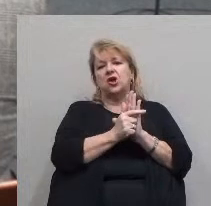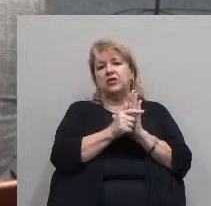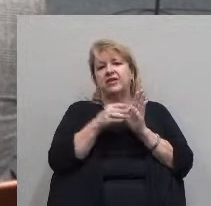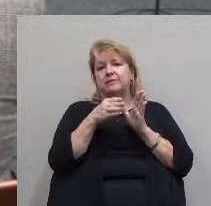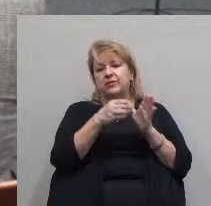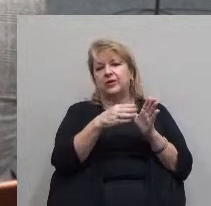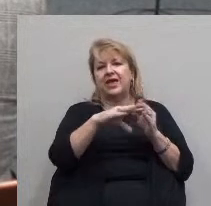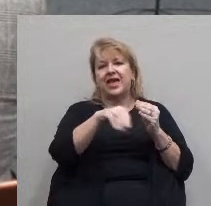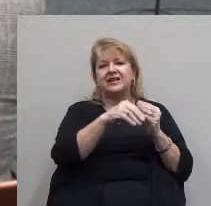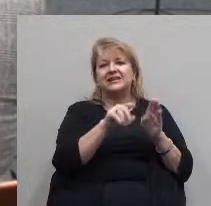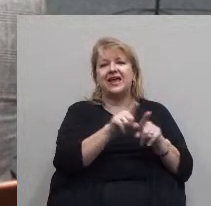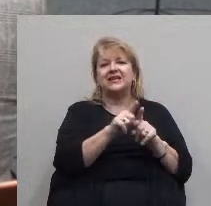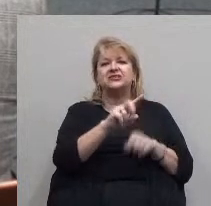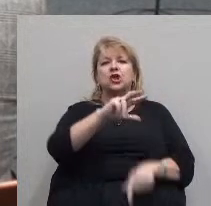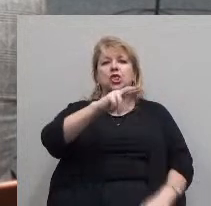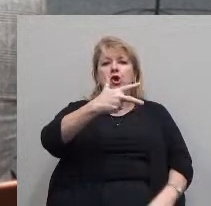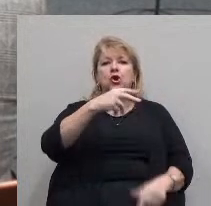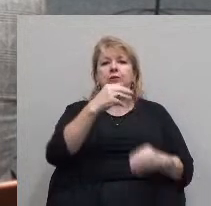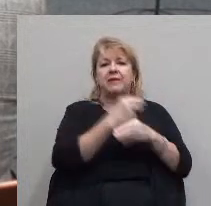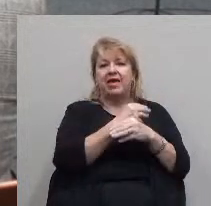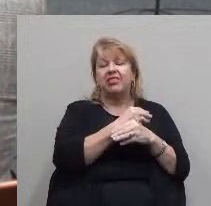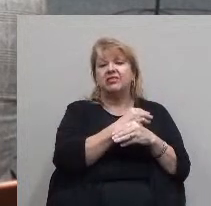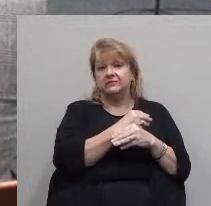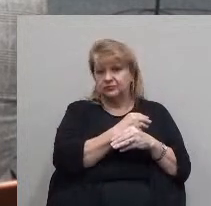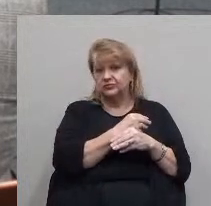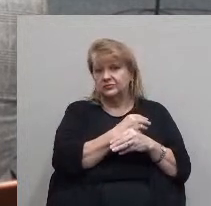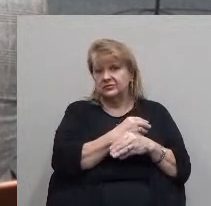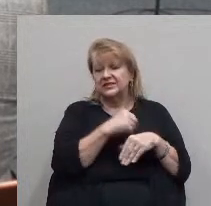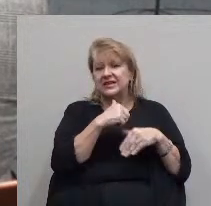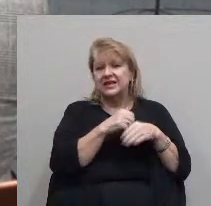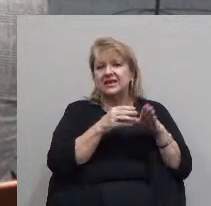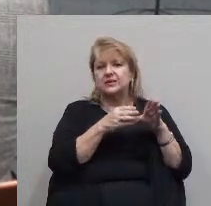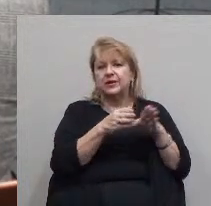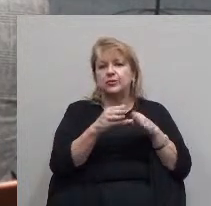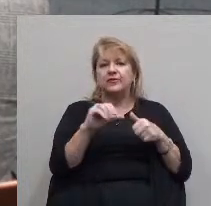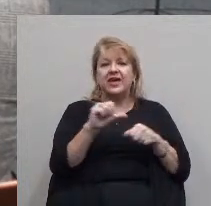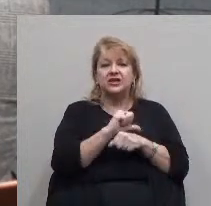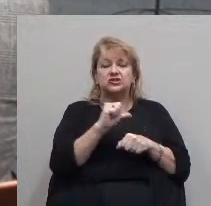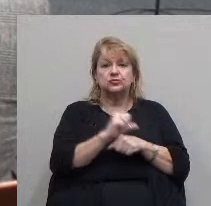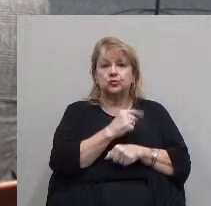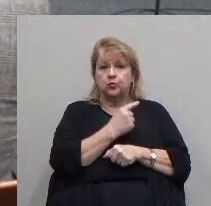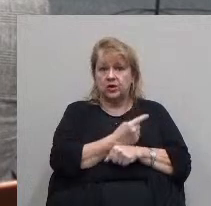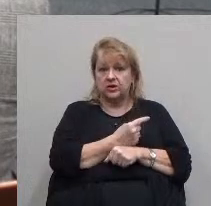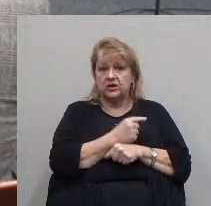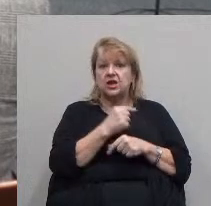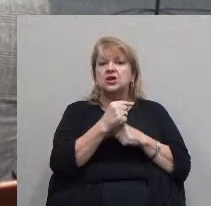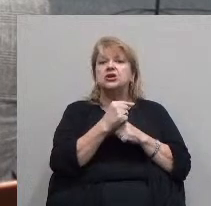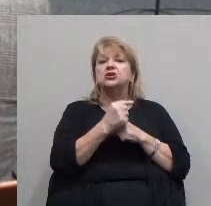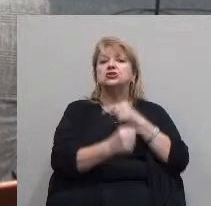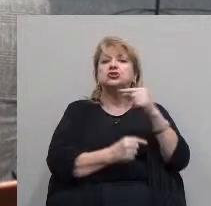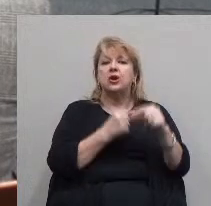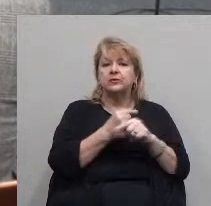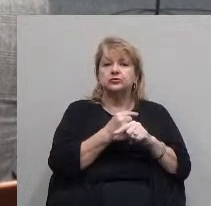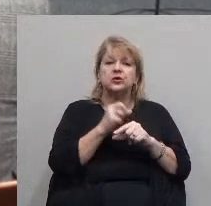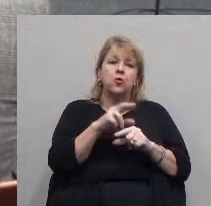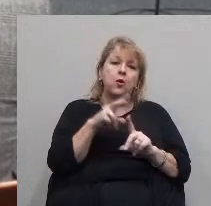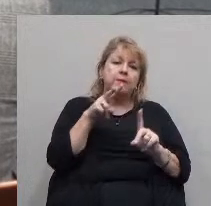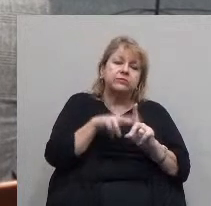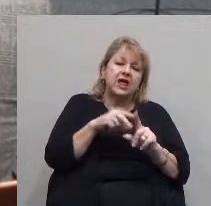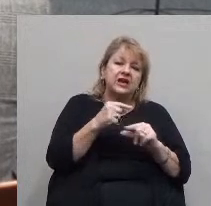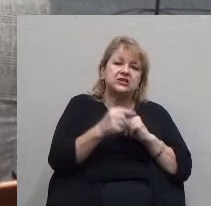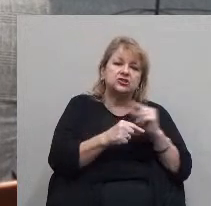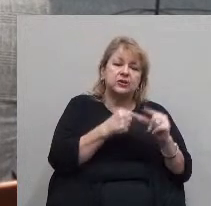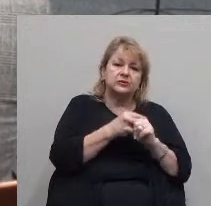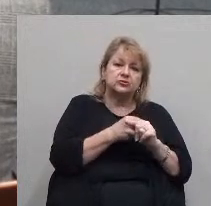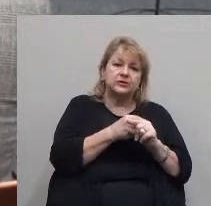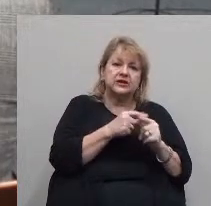that, this will be added as a third math. So currently in the pathway, we have Algebra 1, you have geometry or applied geometry,